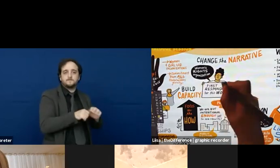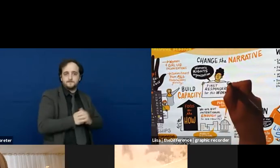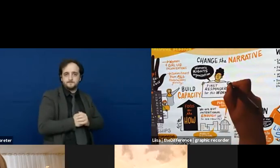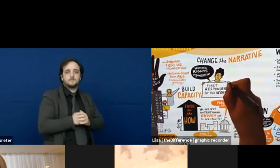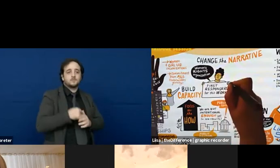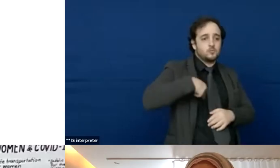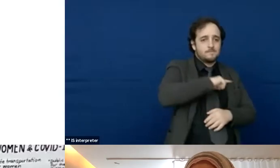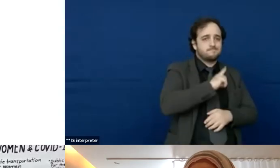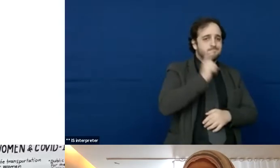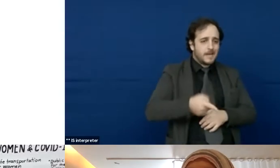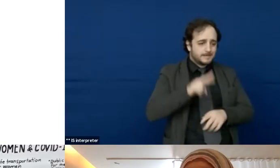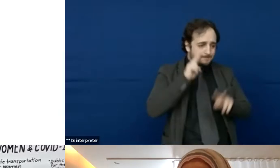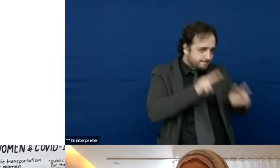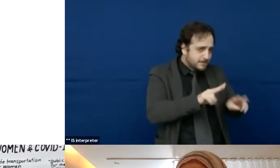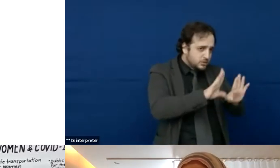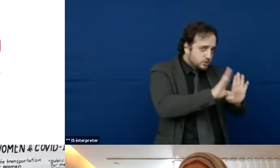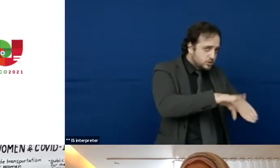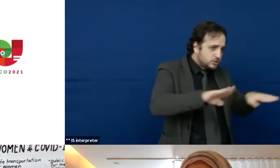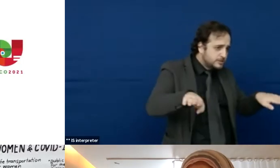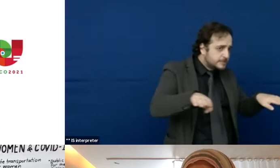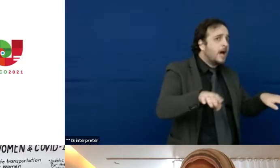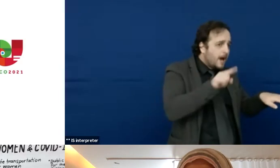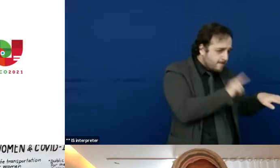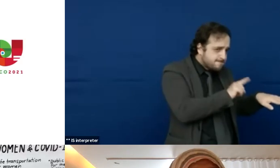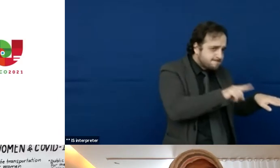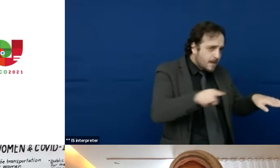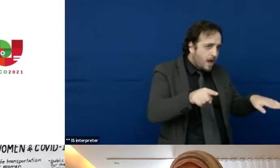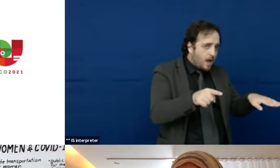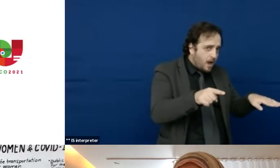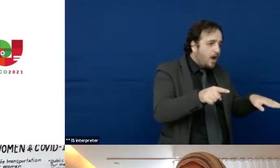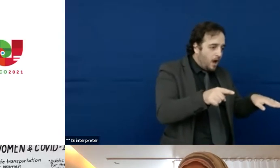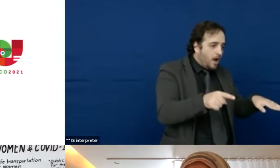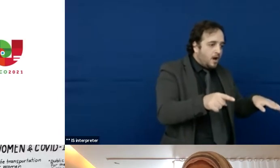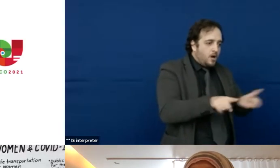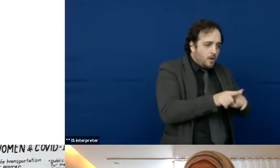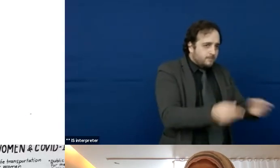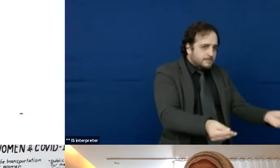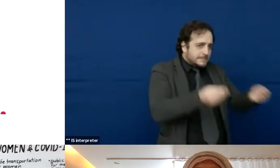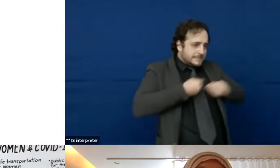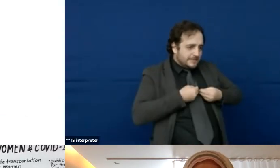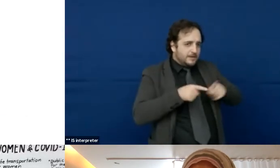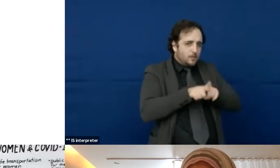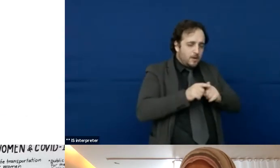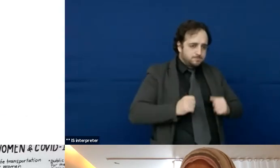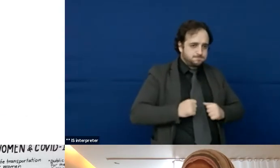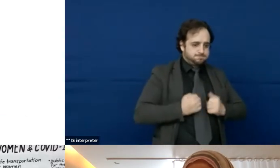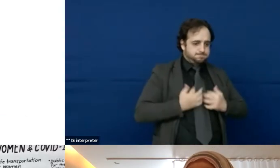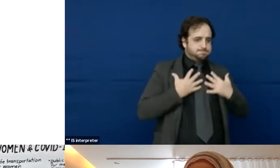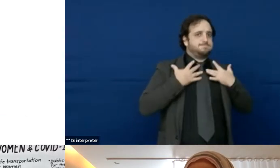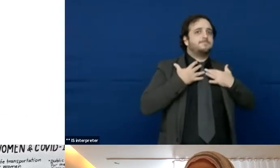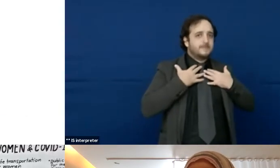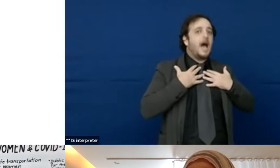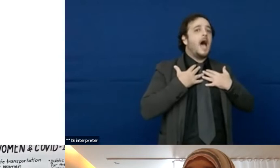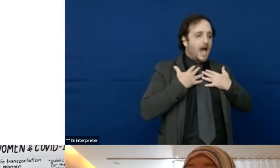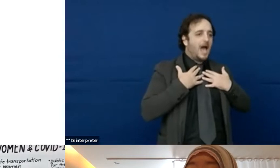heard. Work with the media to shift the way that men and women are portrayed.